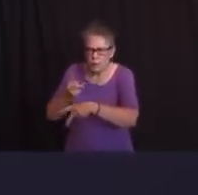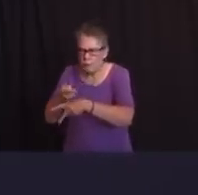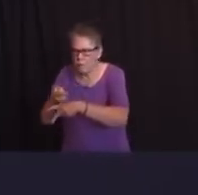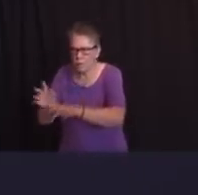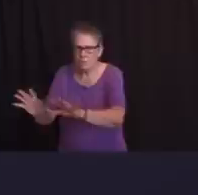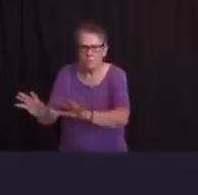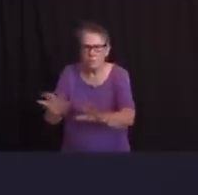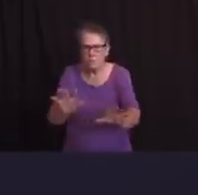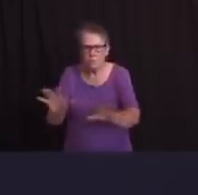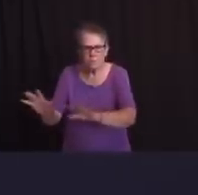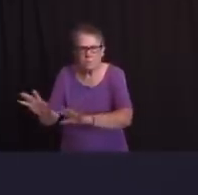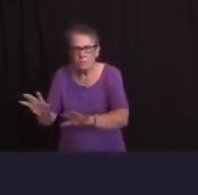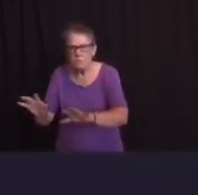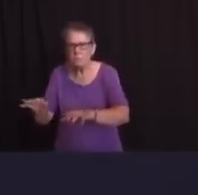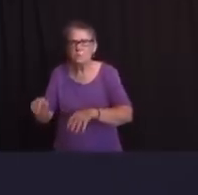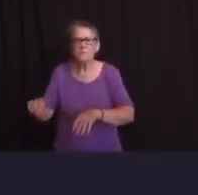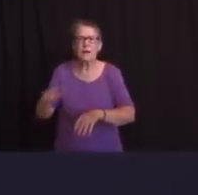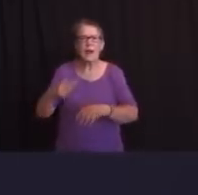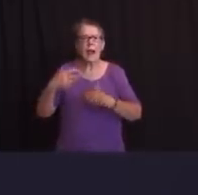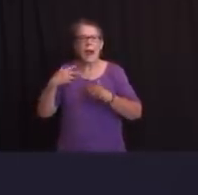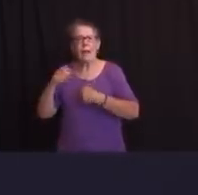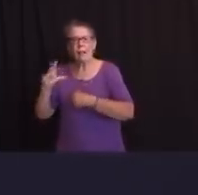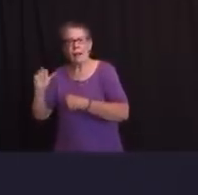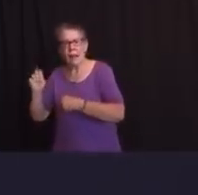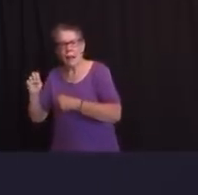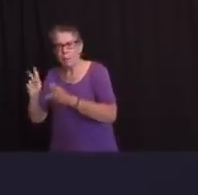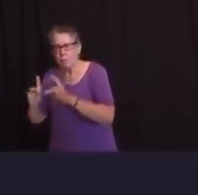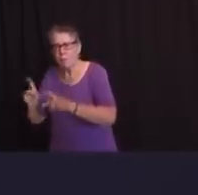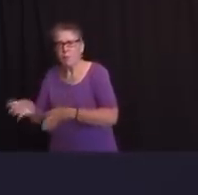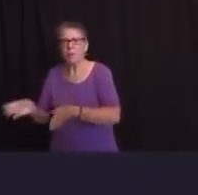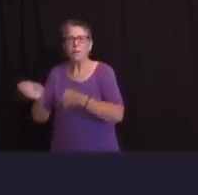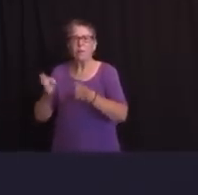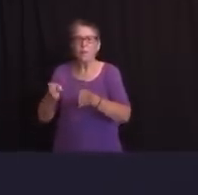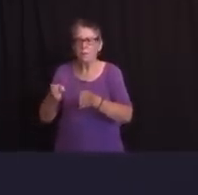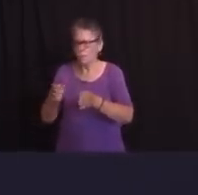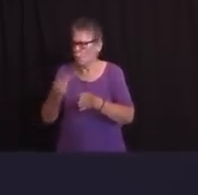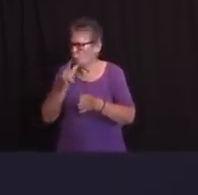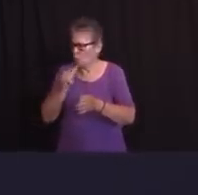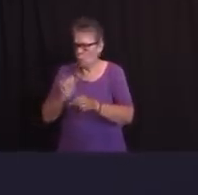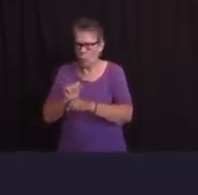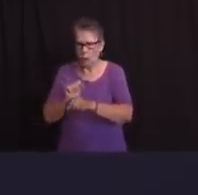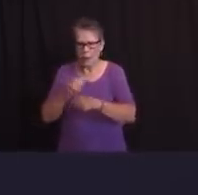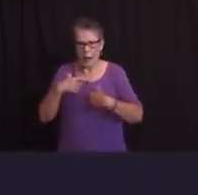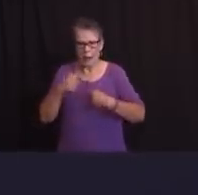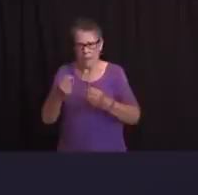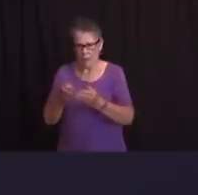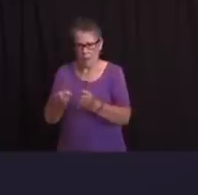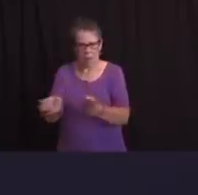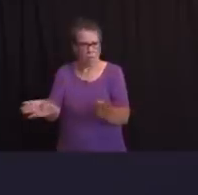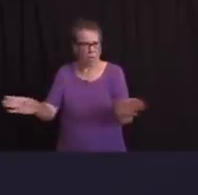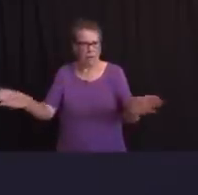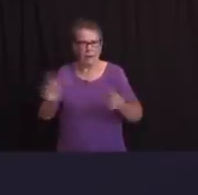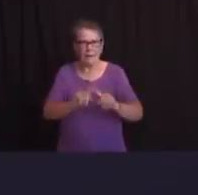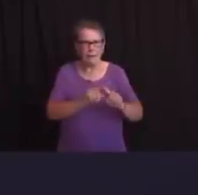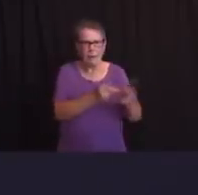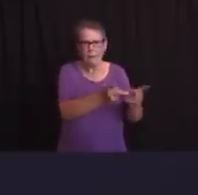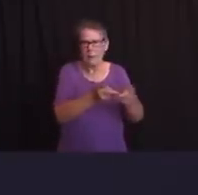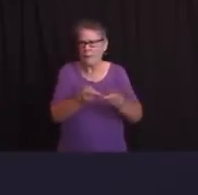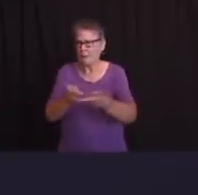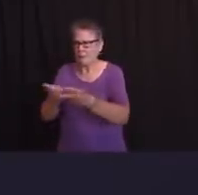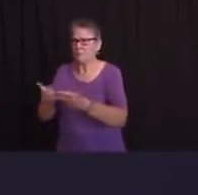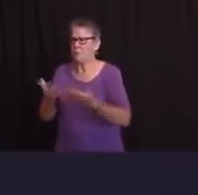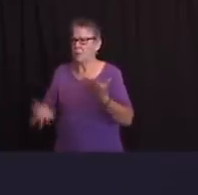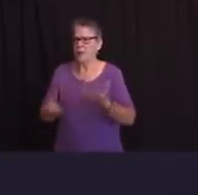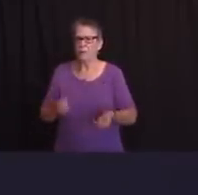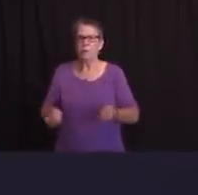more steps and sort of broaden out the universe over time. Thank you. Let's come across the front to Dustin here, if we could. Hold